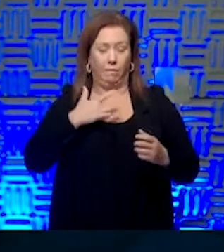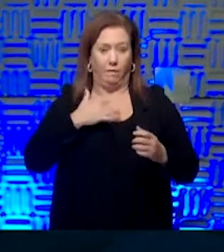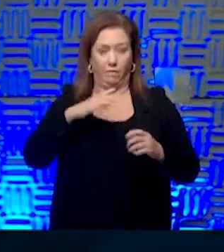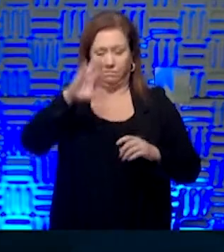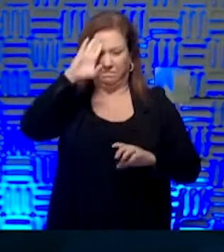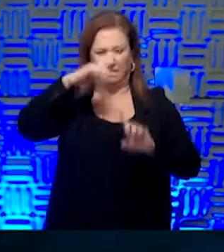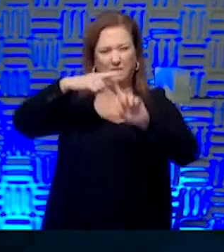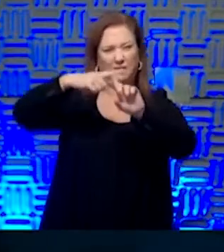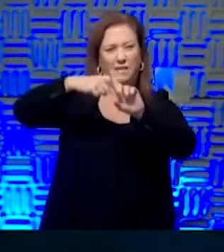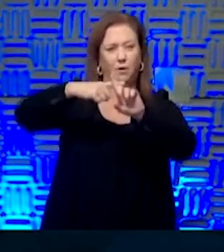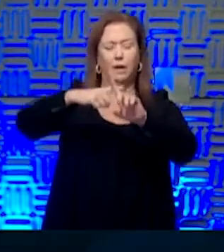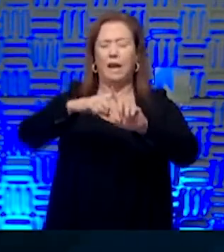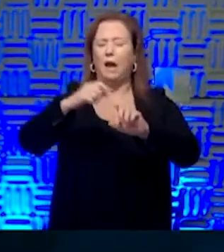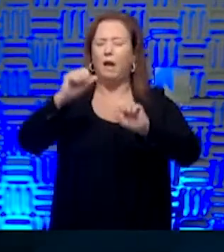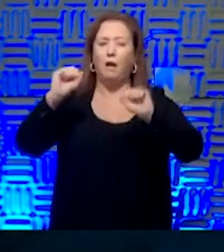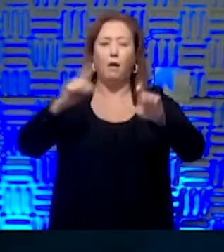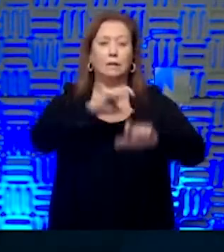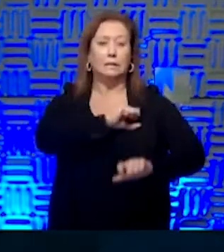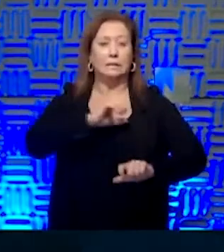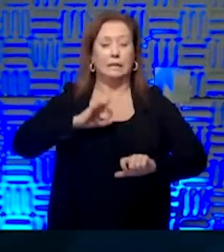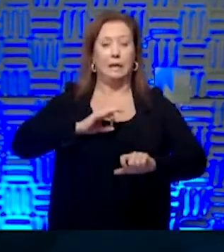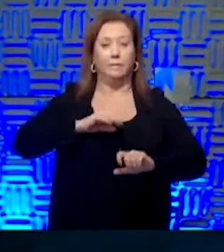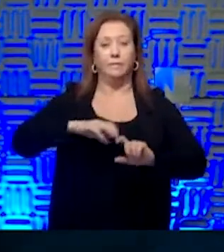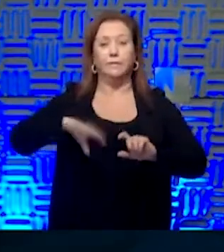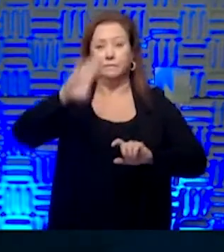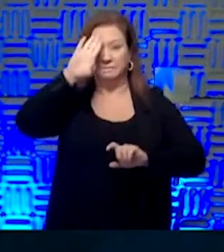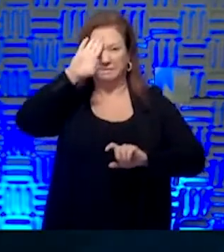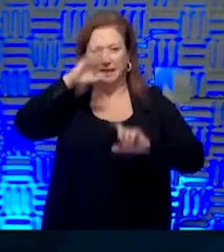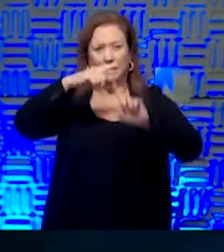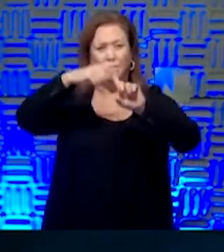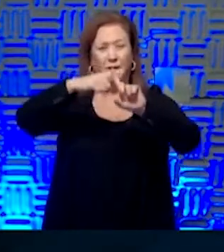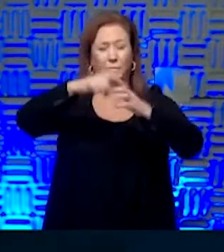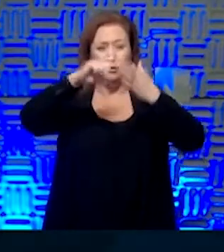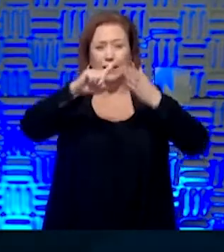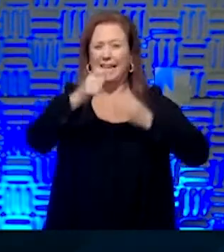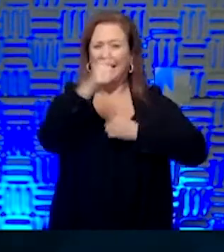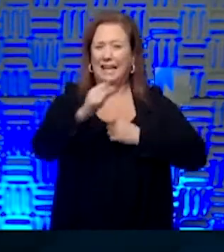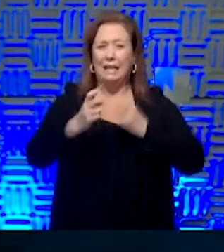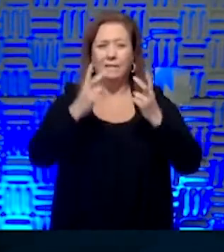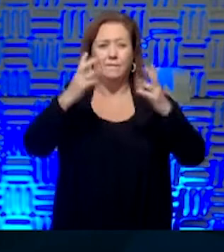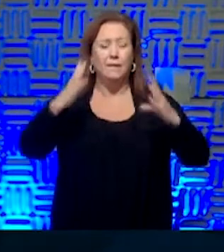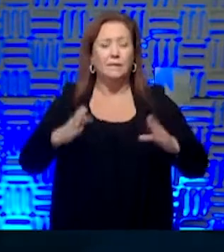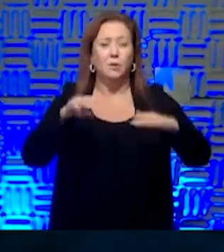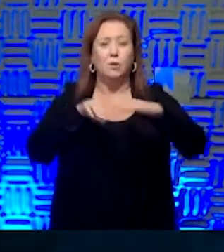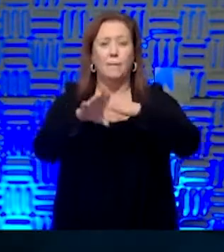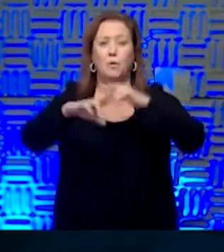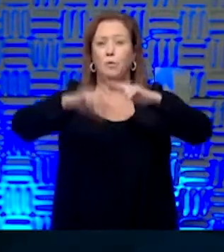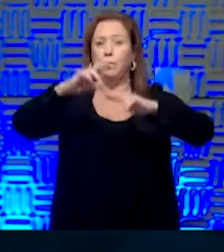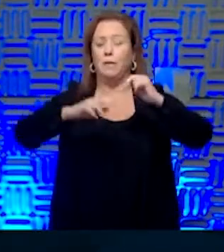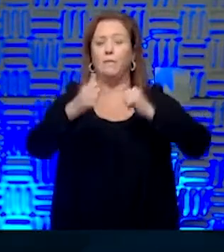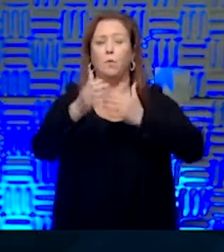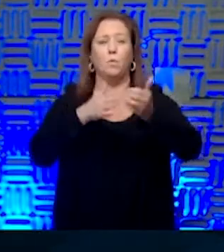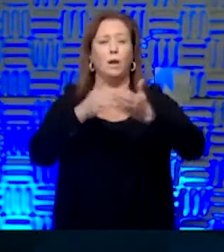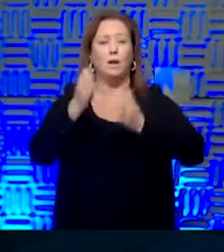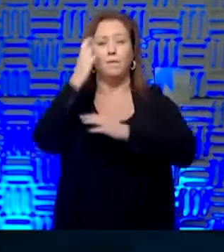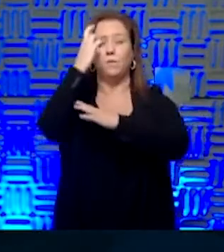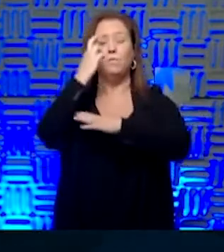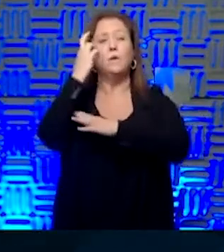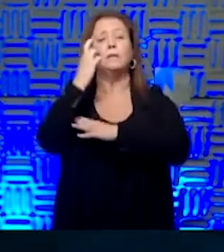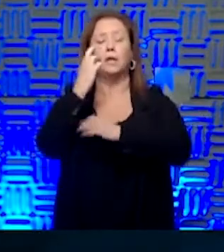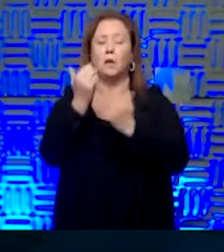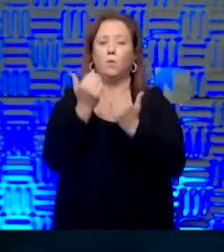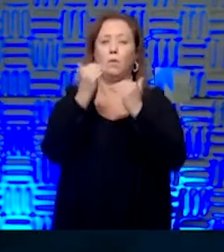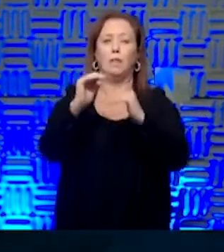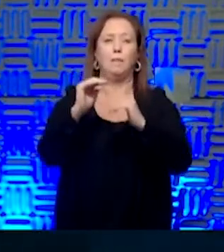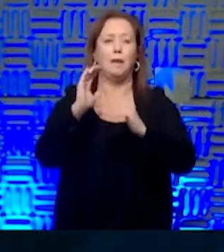fever. Every staff member is having their fever checked before entering the building. Any visitor or person who's going to enter a building for whatever reason, and we were limiting all of